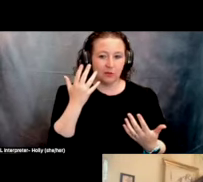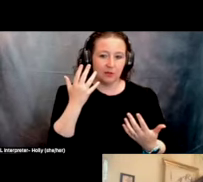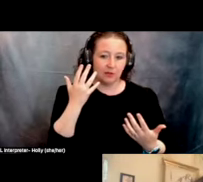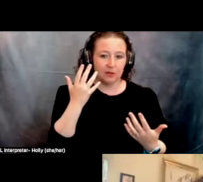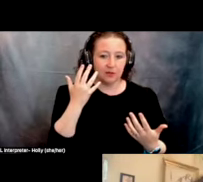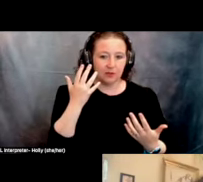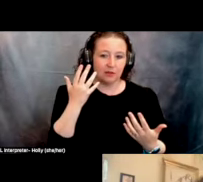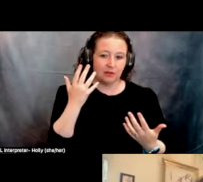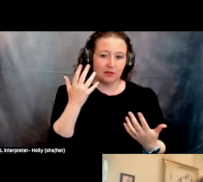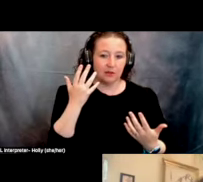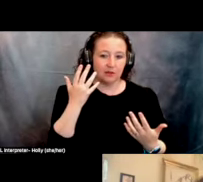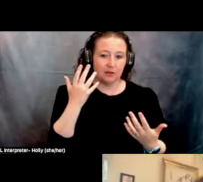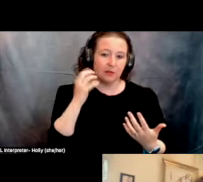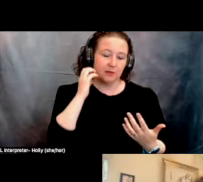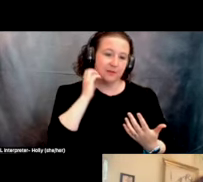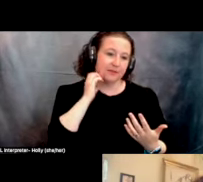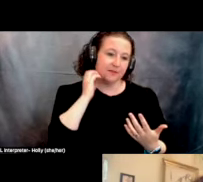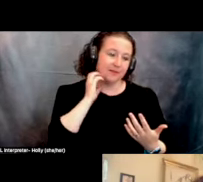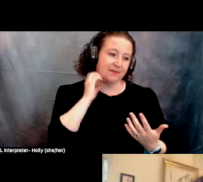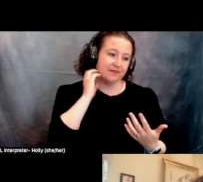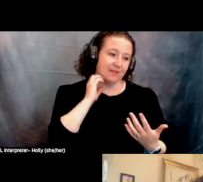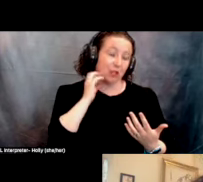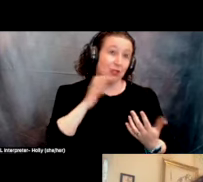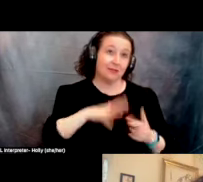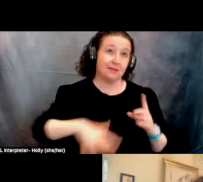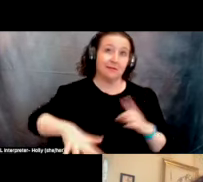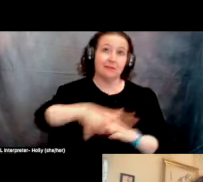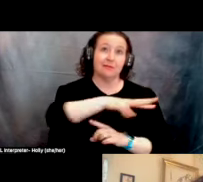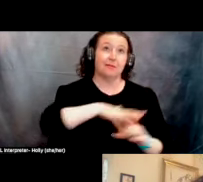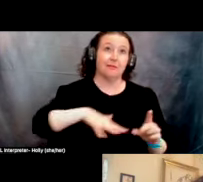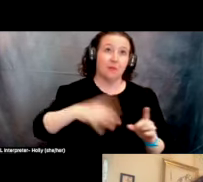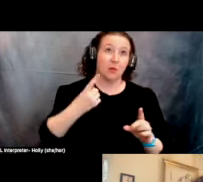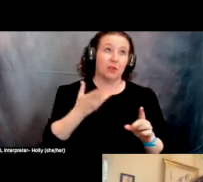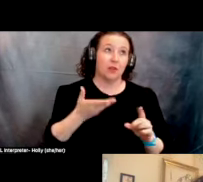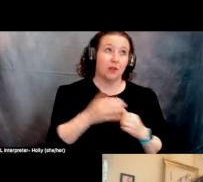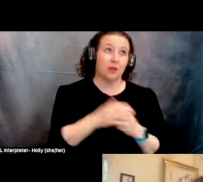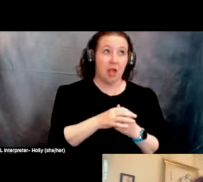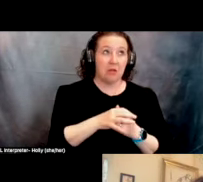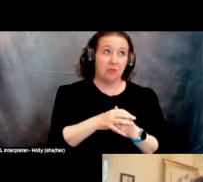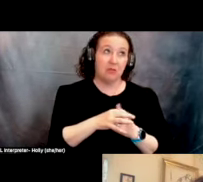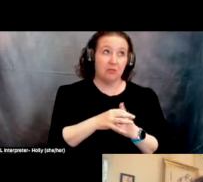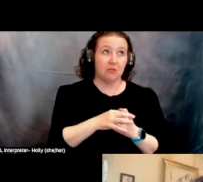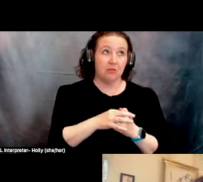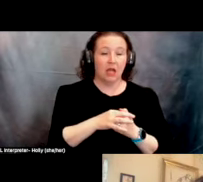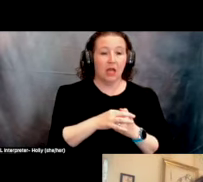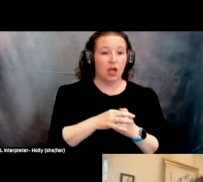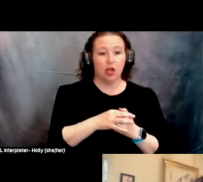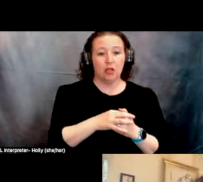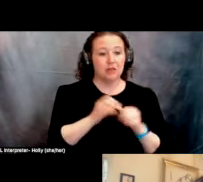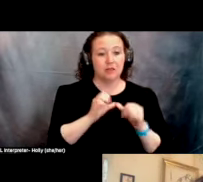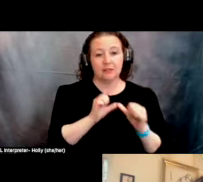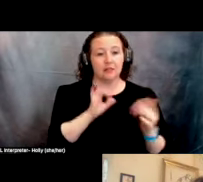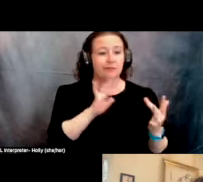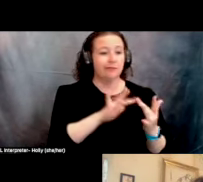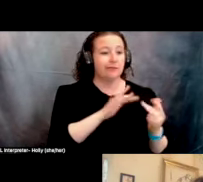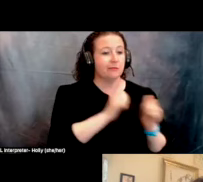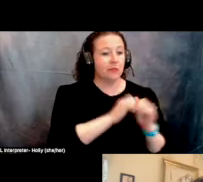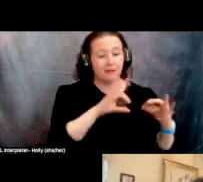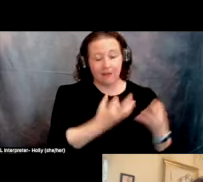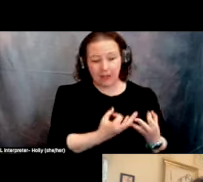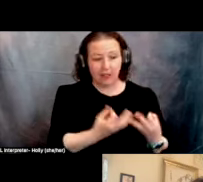I don't know, it's just all around. So yeah, it's just staying in touch with family and